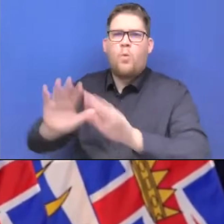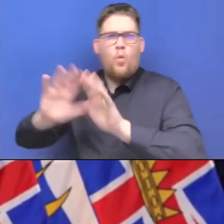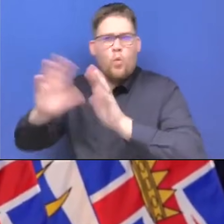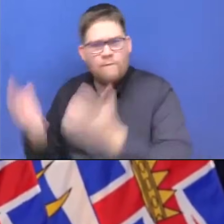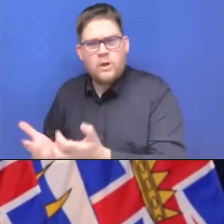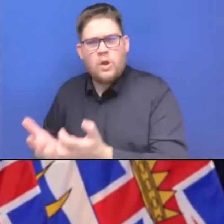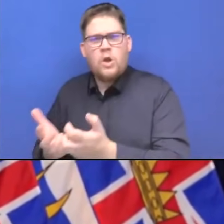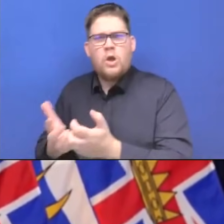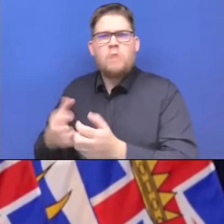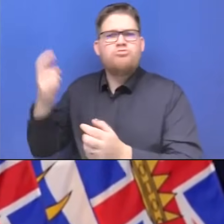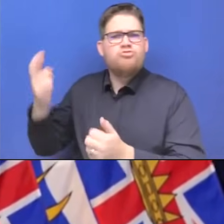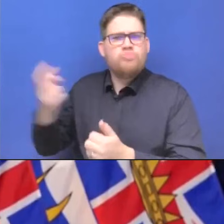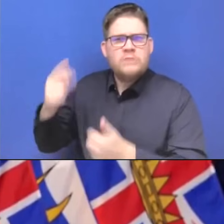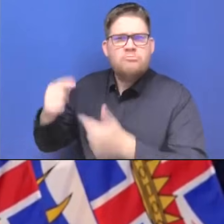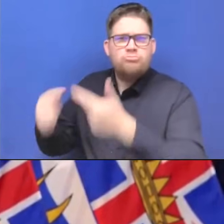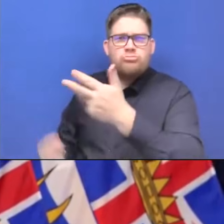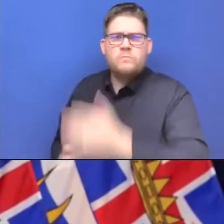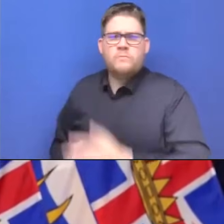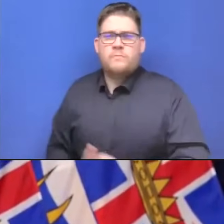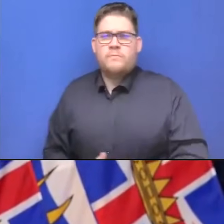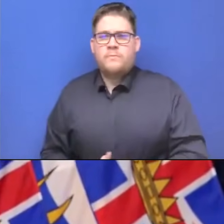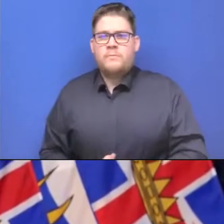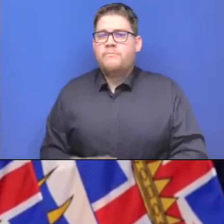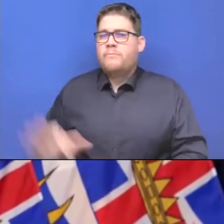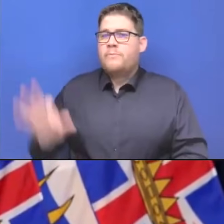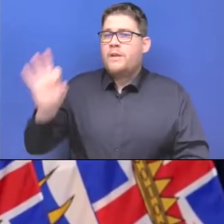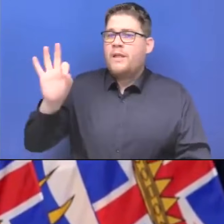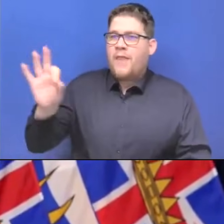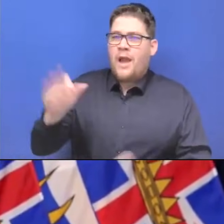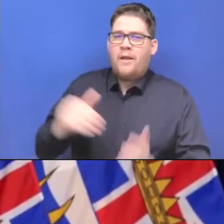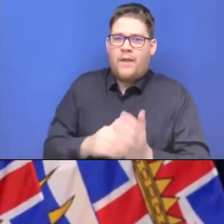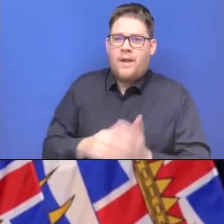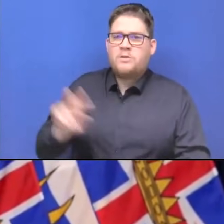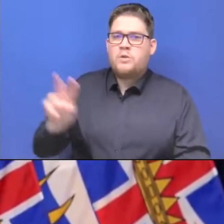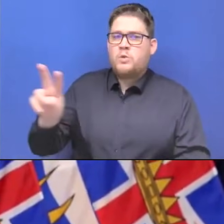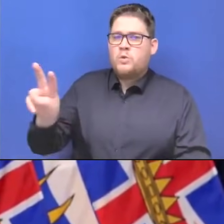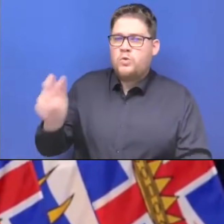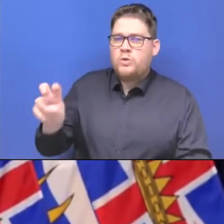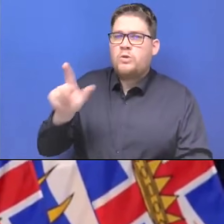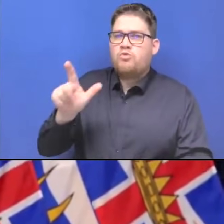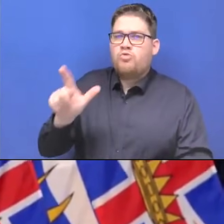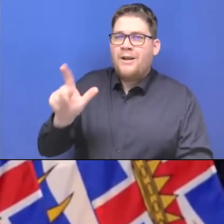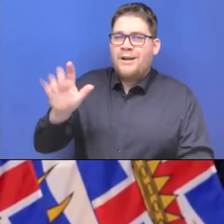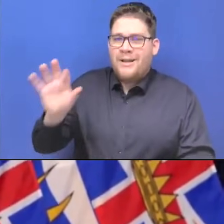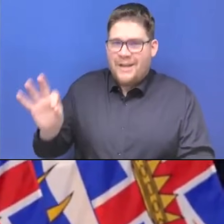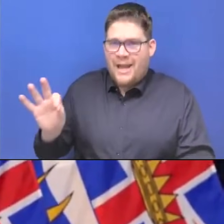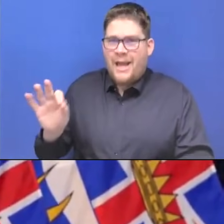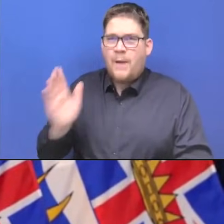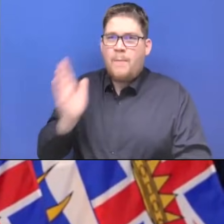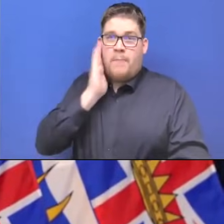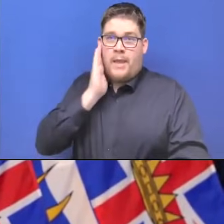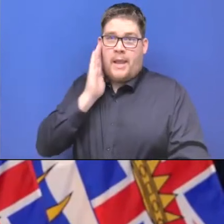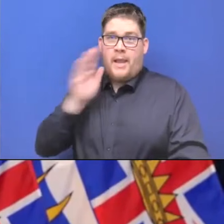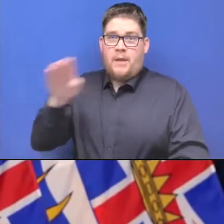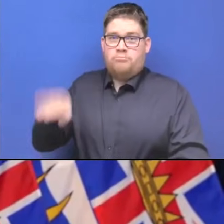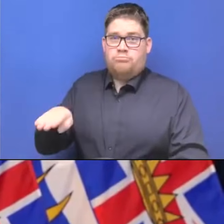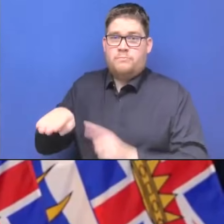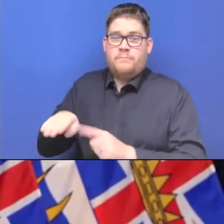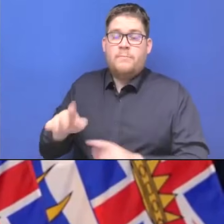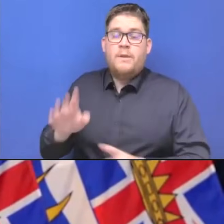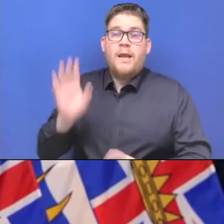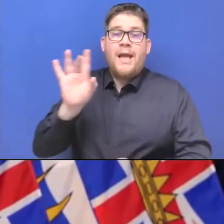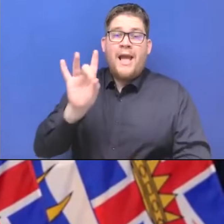You'll know across the system we have 9,229 base beds. Of those today,